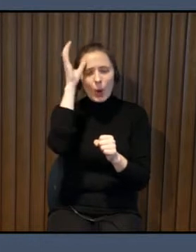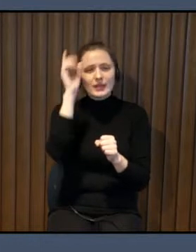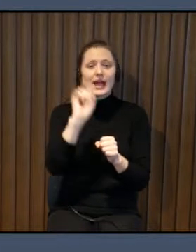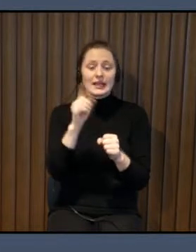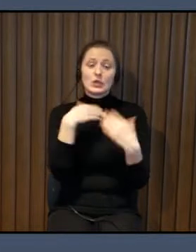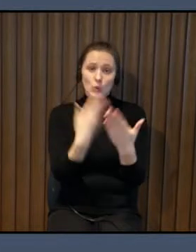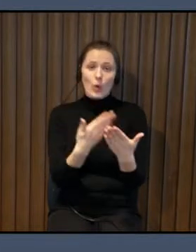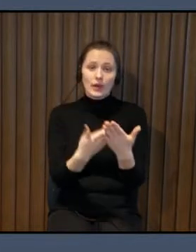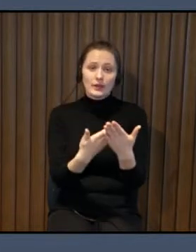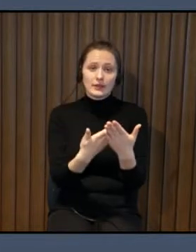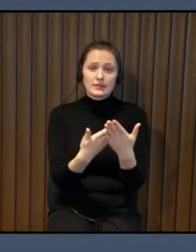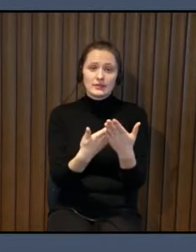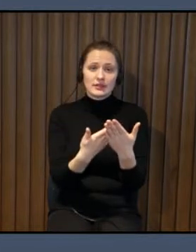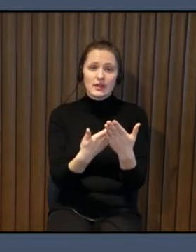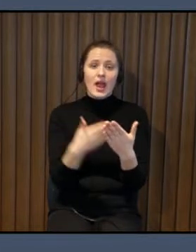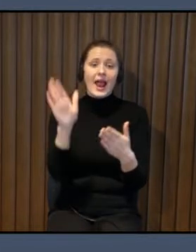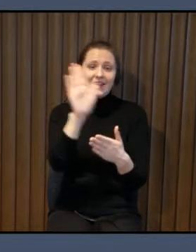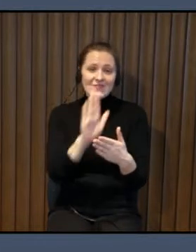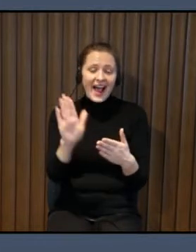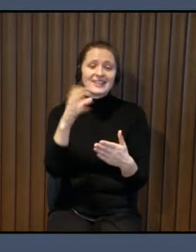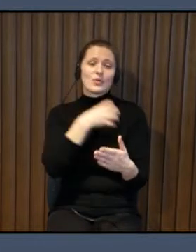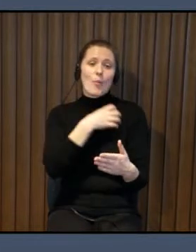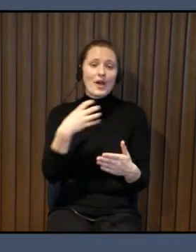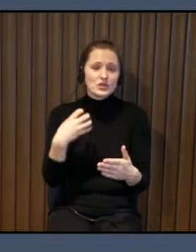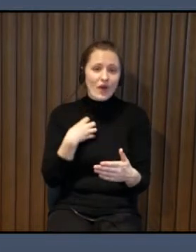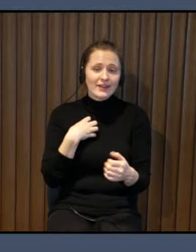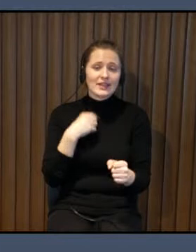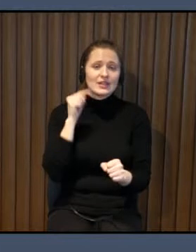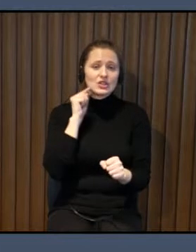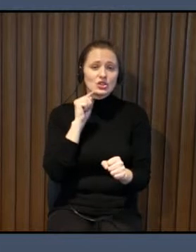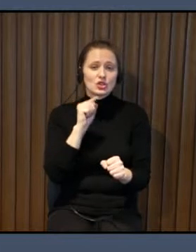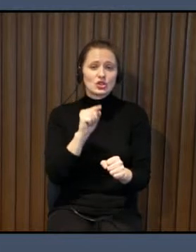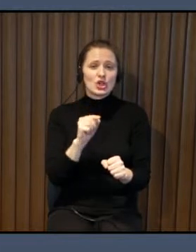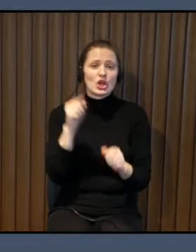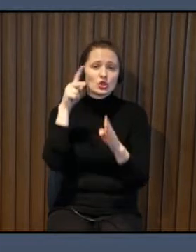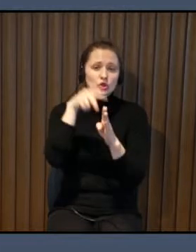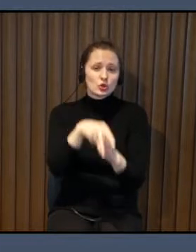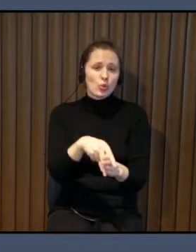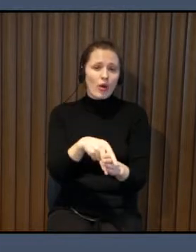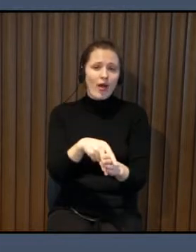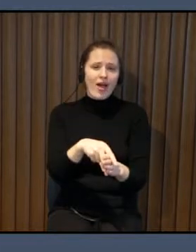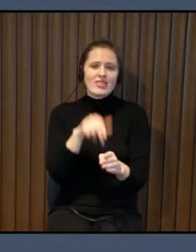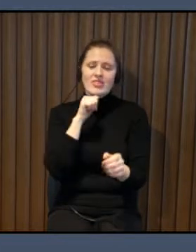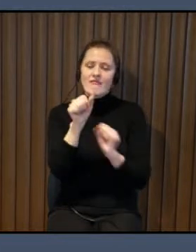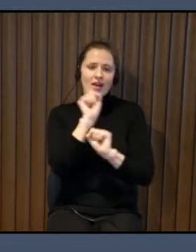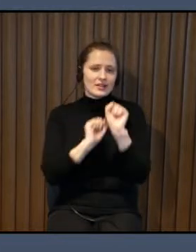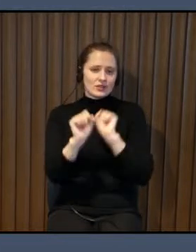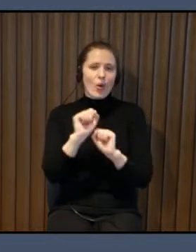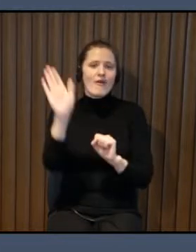this accessibility gradually. It shouldn't be asked to do it immediately,